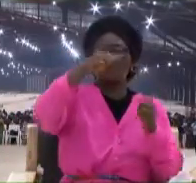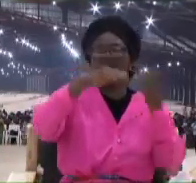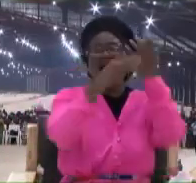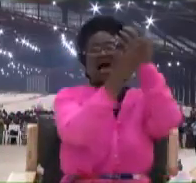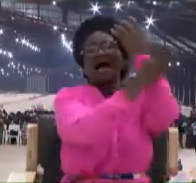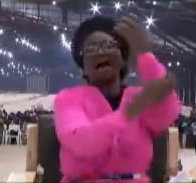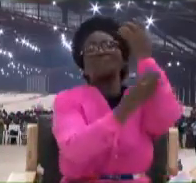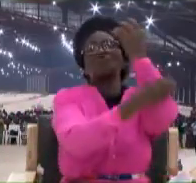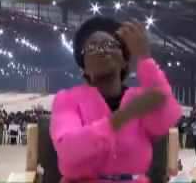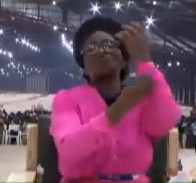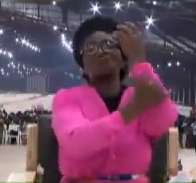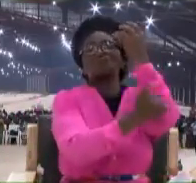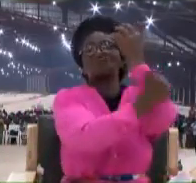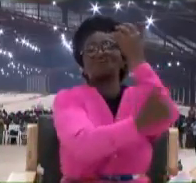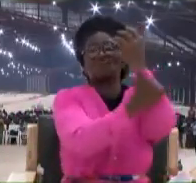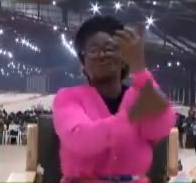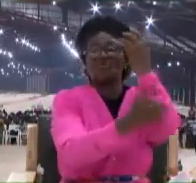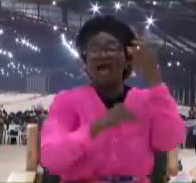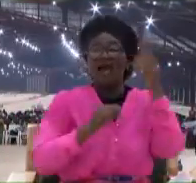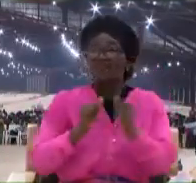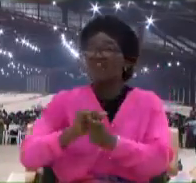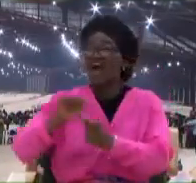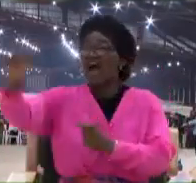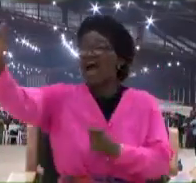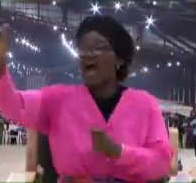country, he shone.